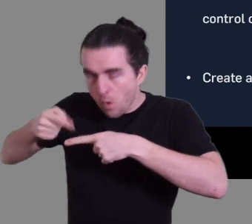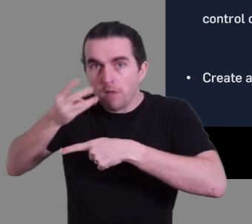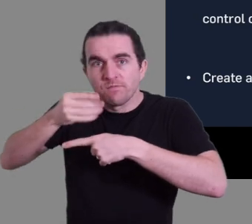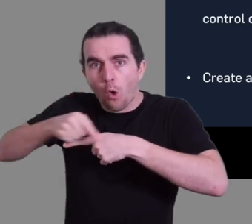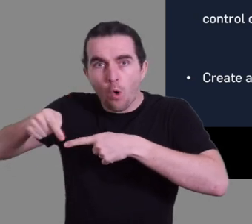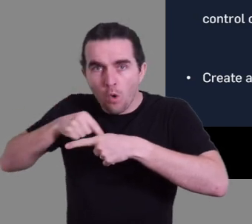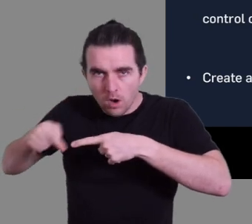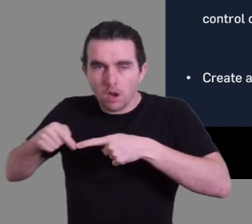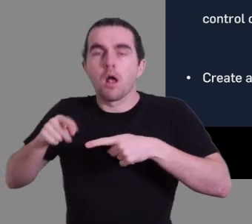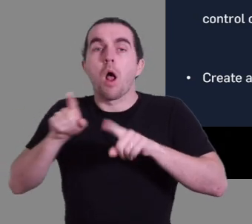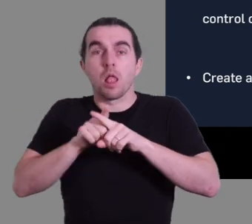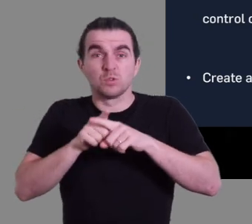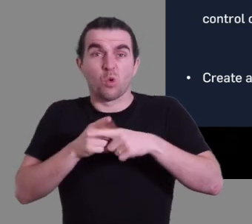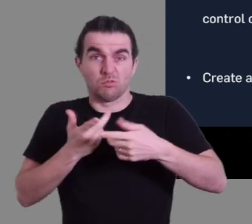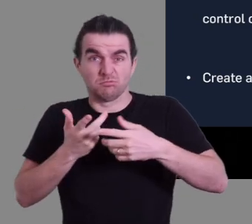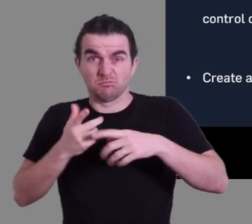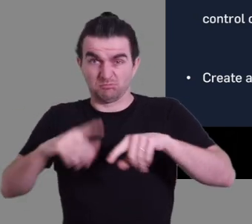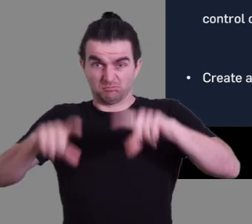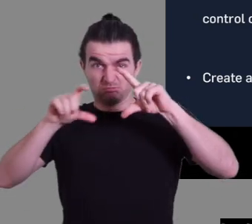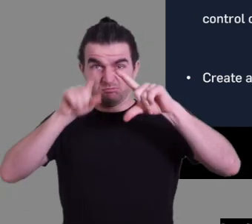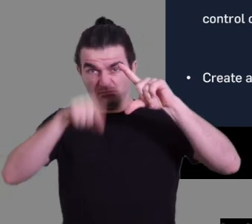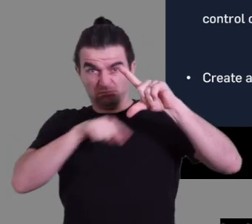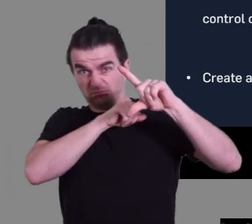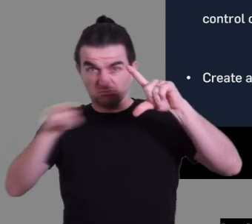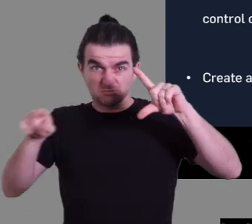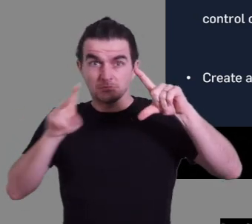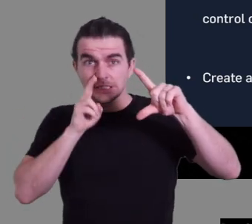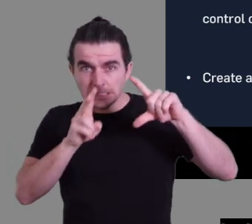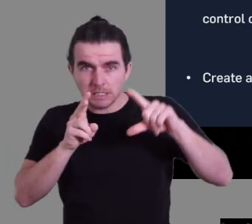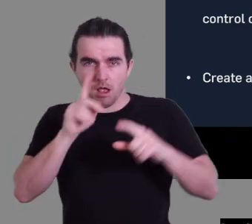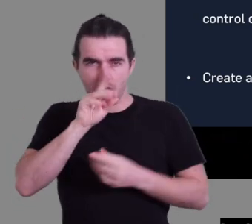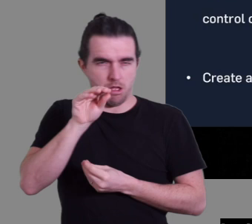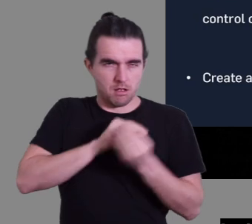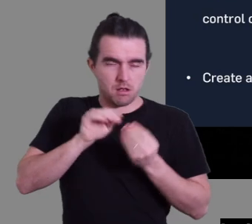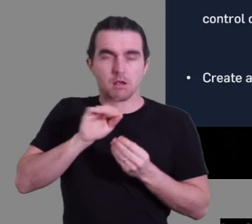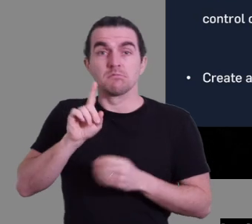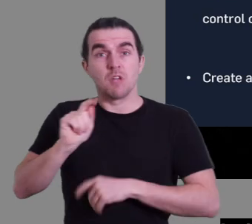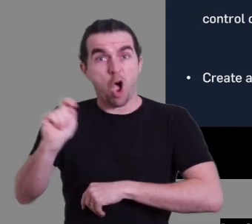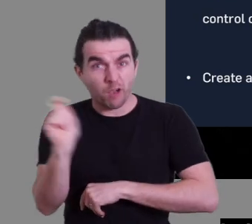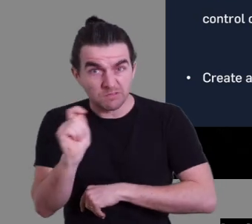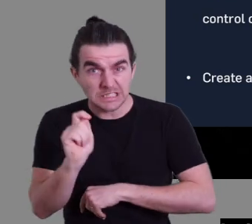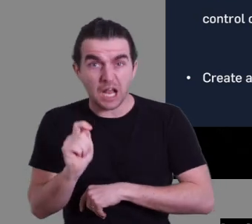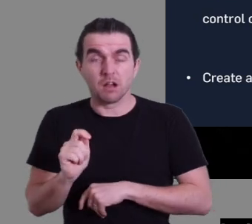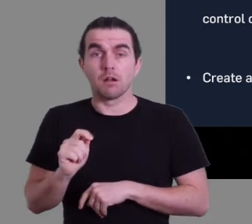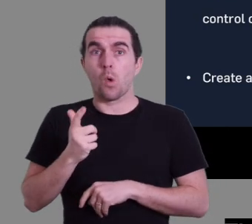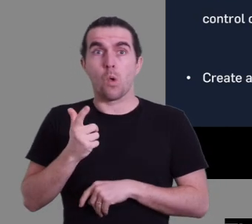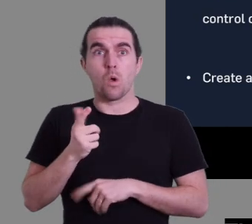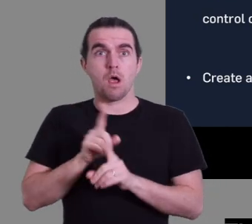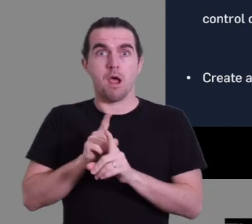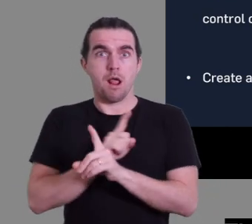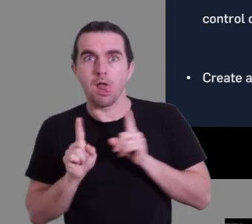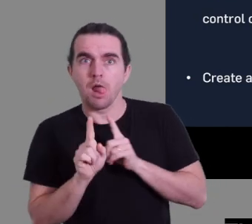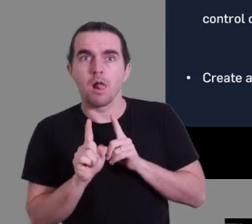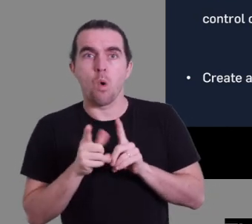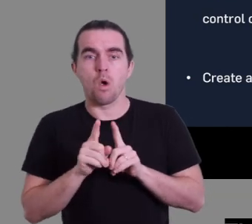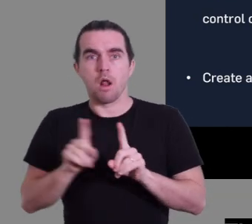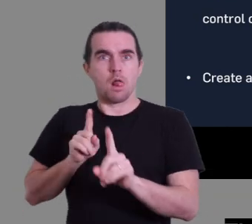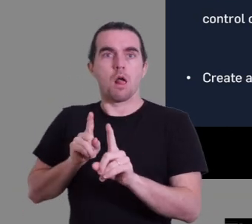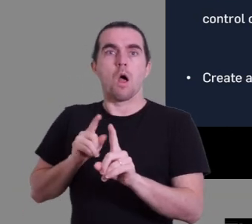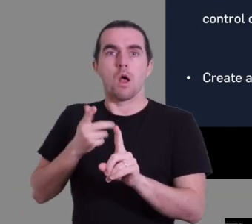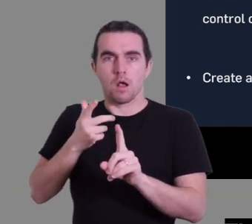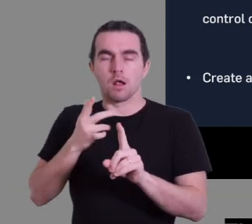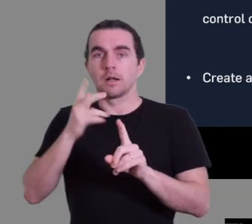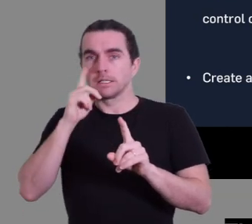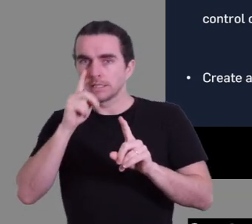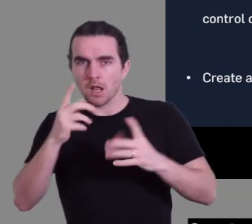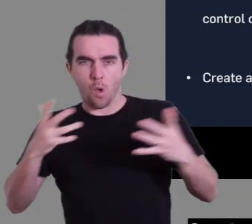zoom in, but the horizontal axis there helps us both with offside, but also the gain line. The vertical axis tells us